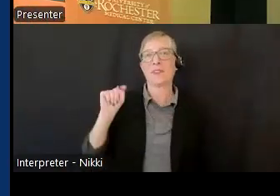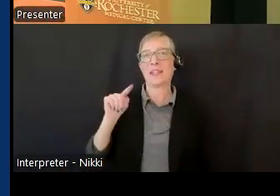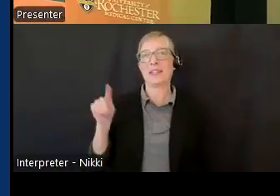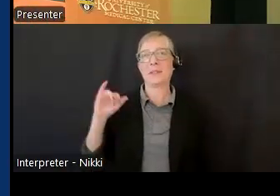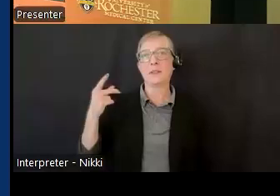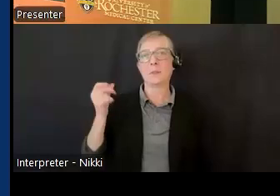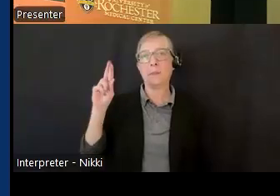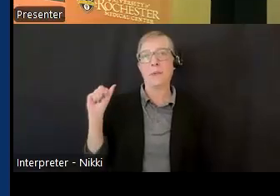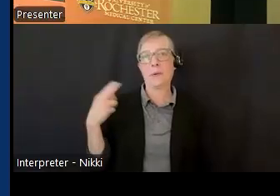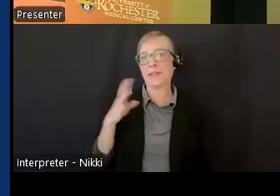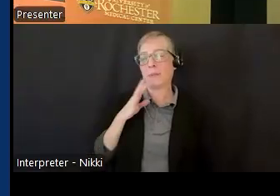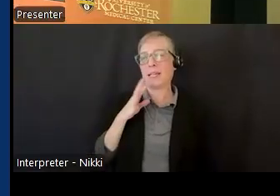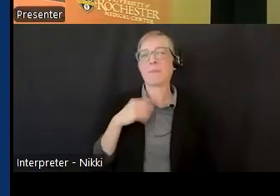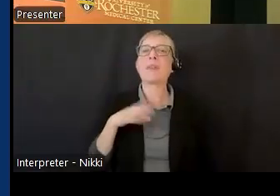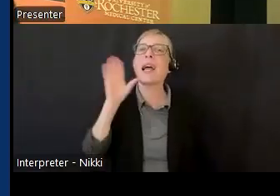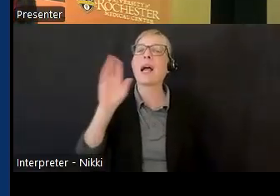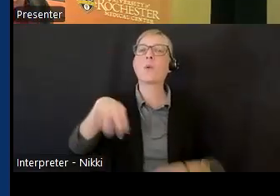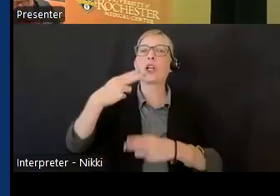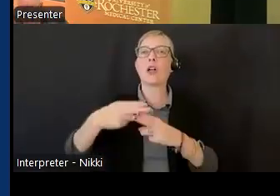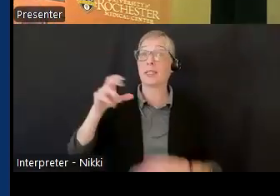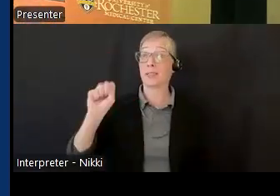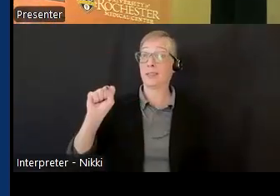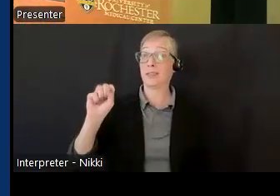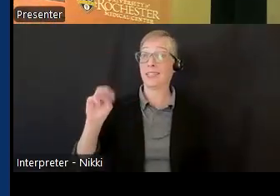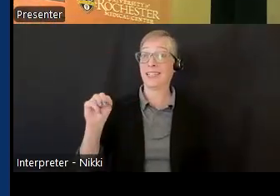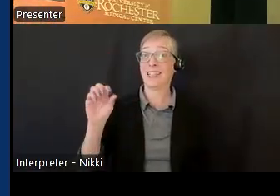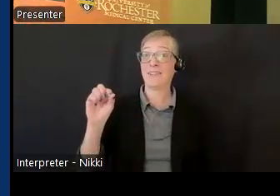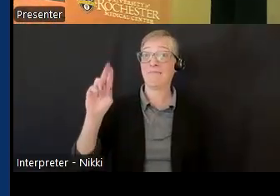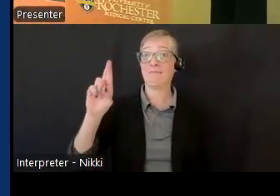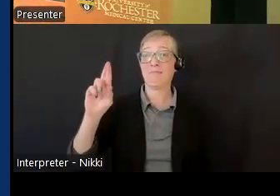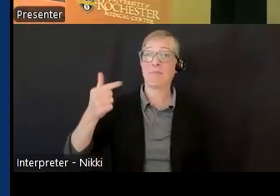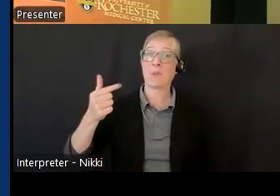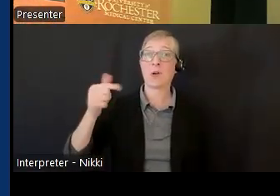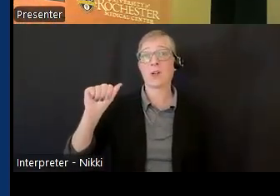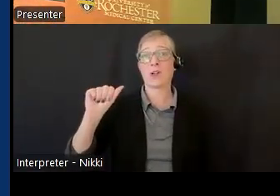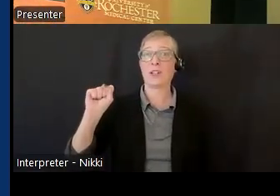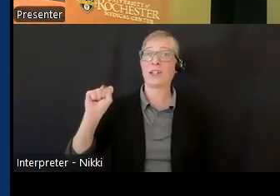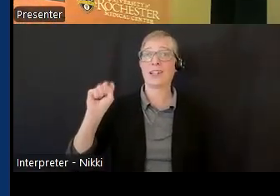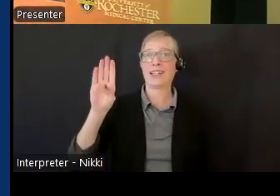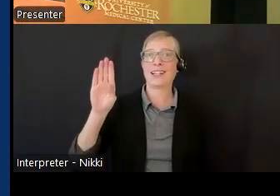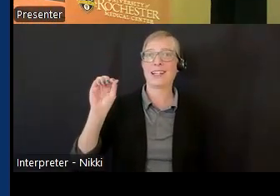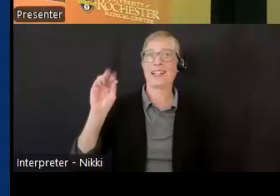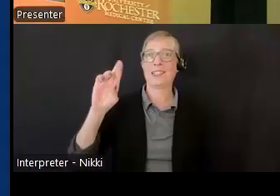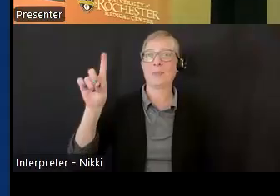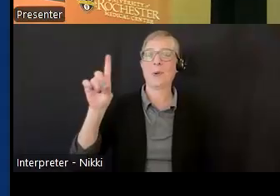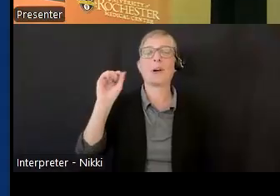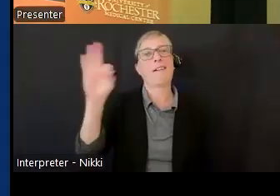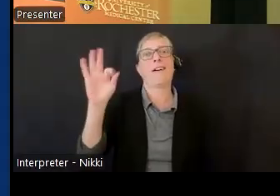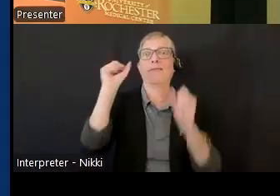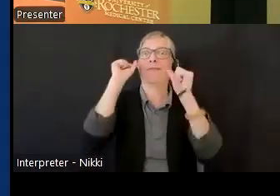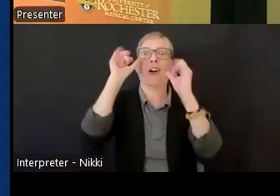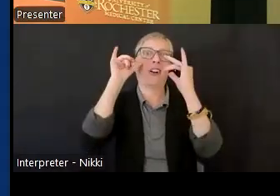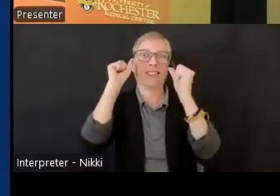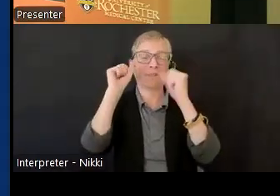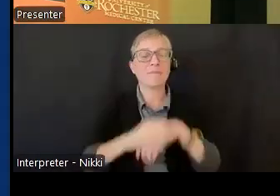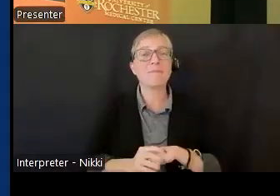awesome. That's really what I would call it. So I'm going to look first here in the room to see who might have questions. You have a question? Julie